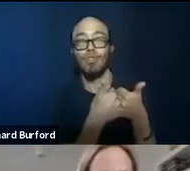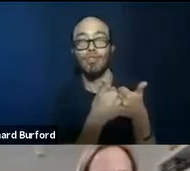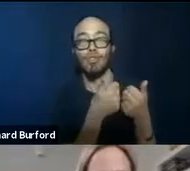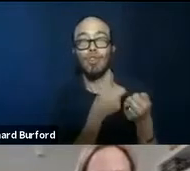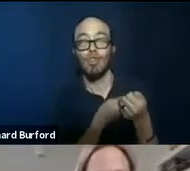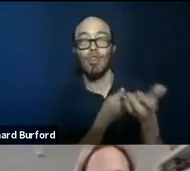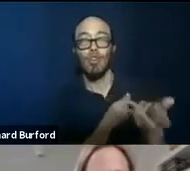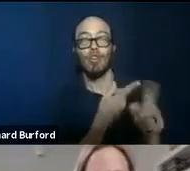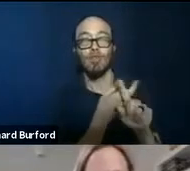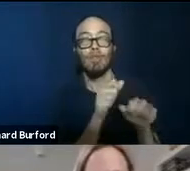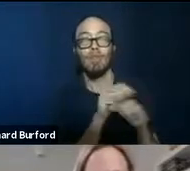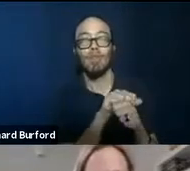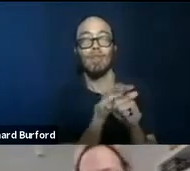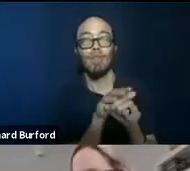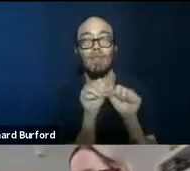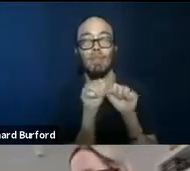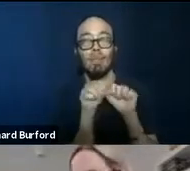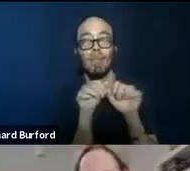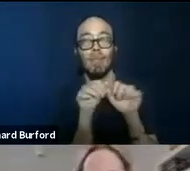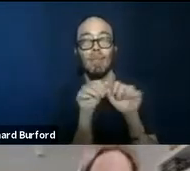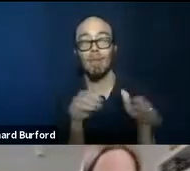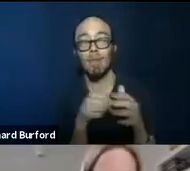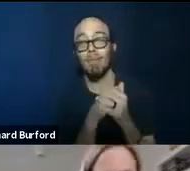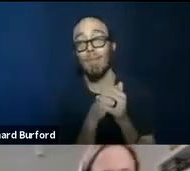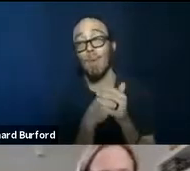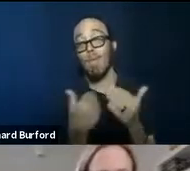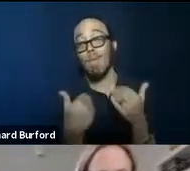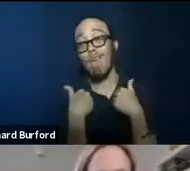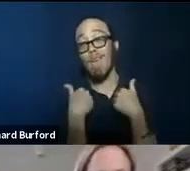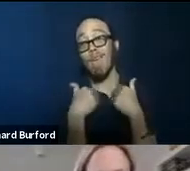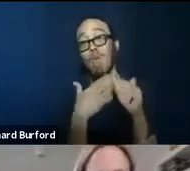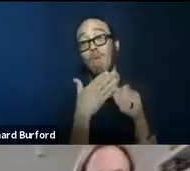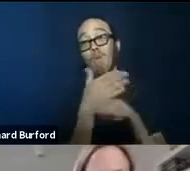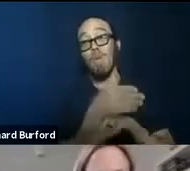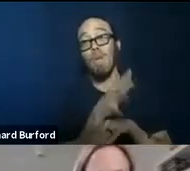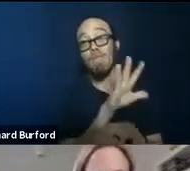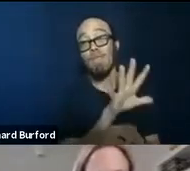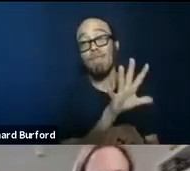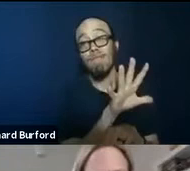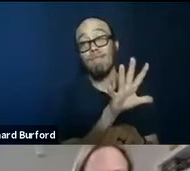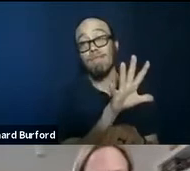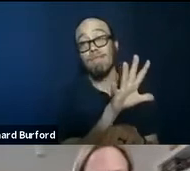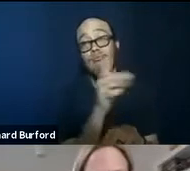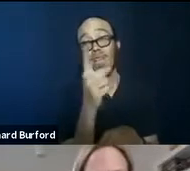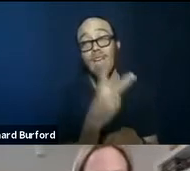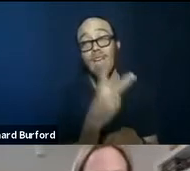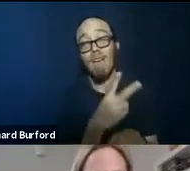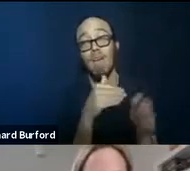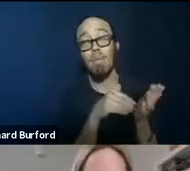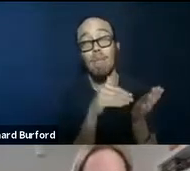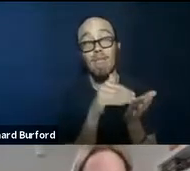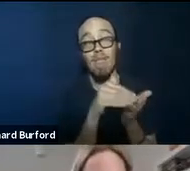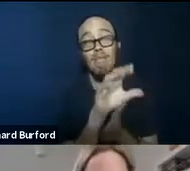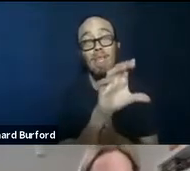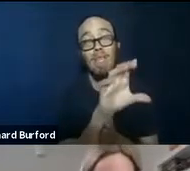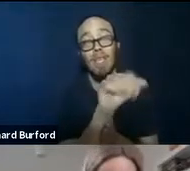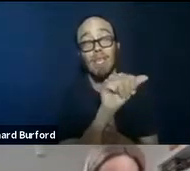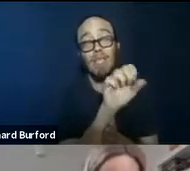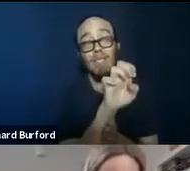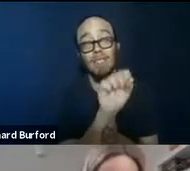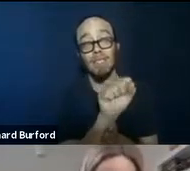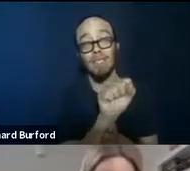this COVID-19 pandemic. There have been over 5.5 million confirmed cases around the world.